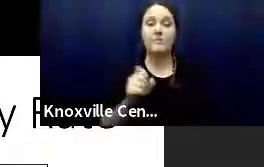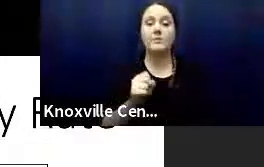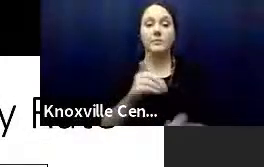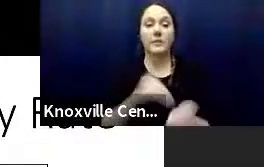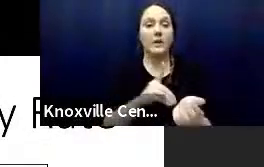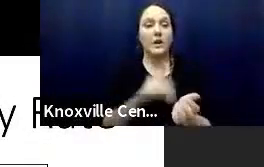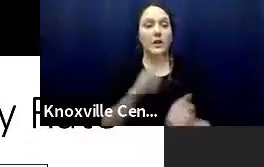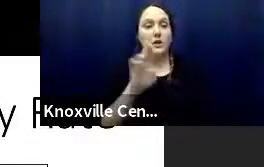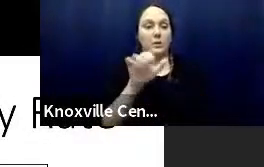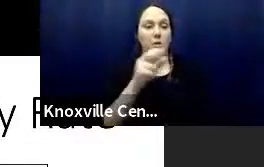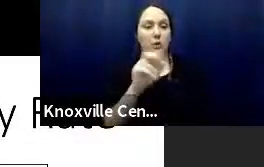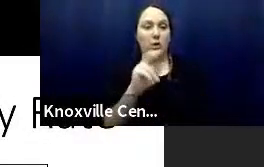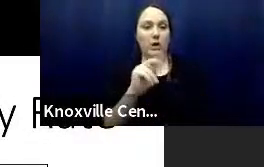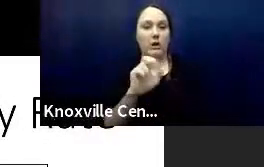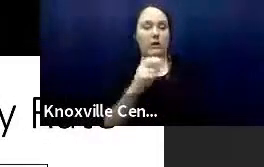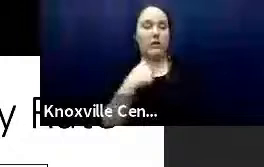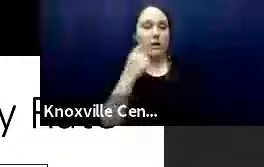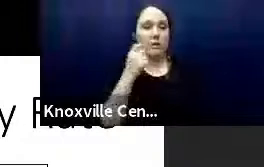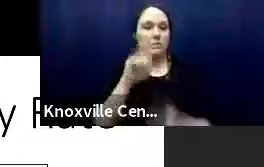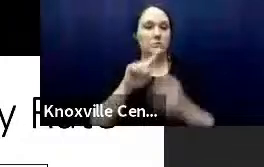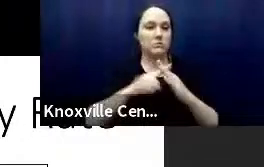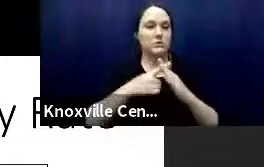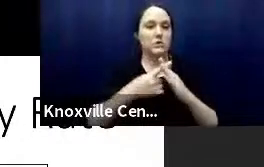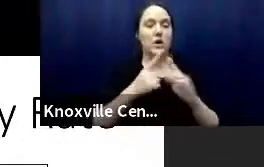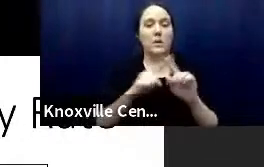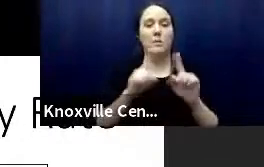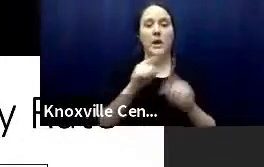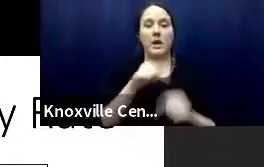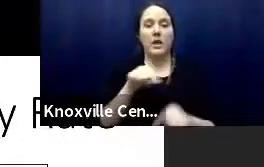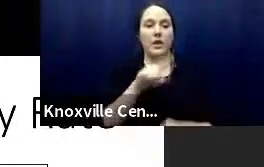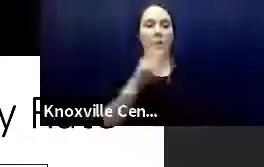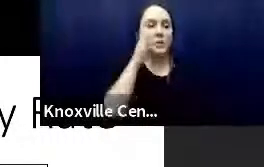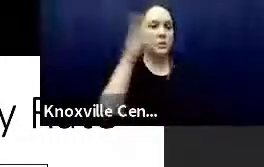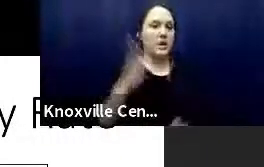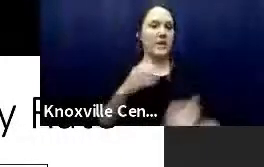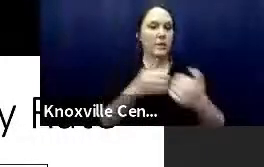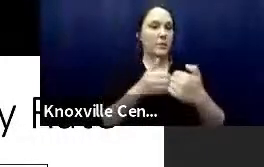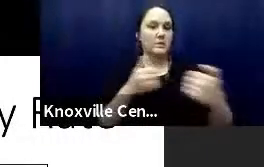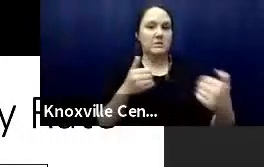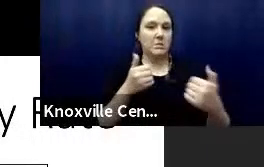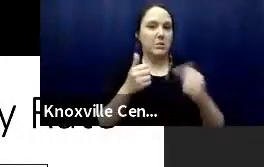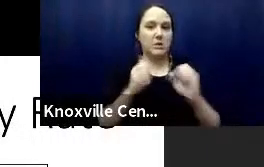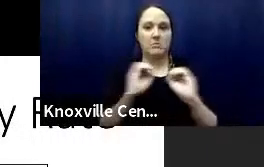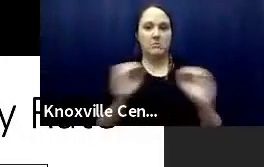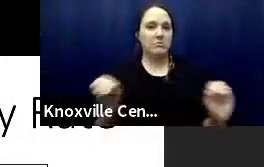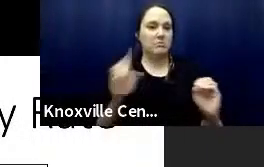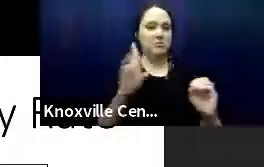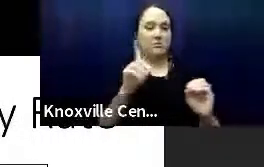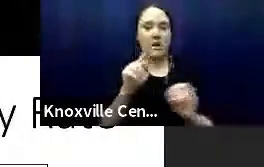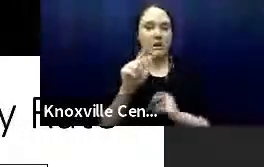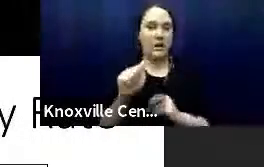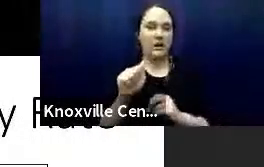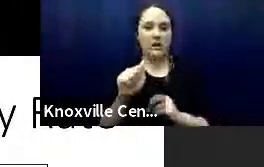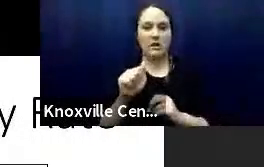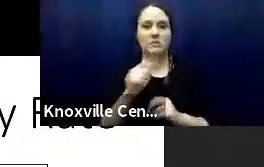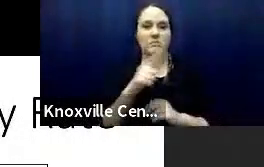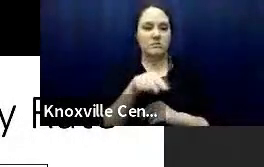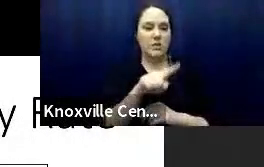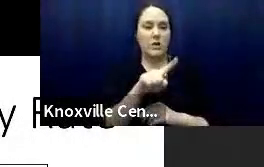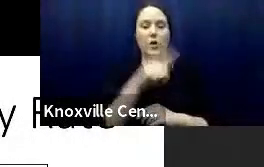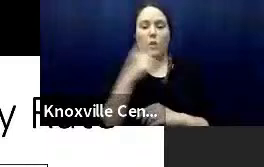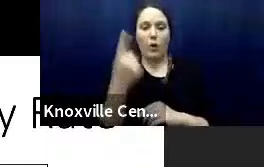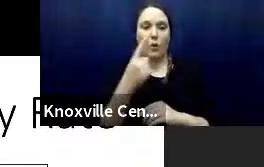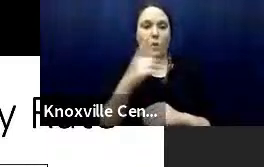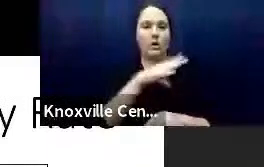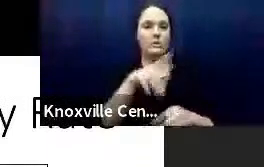I'll start. My understanding is that those have never been pulled out separately in any sort of data that's been collected. I